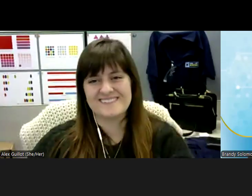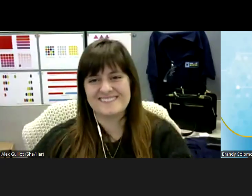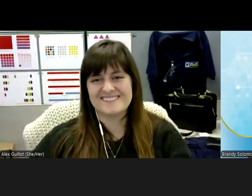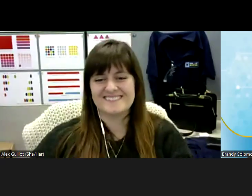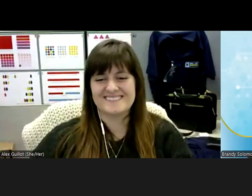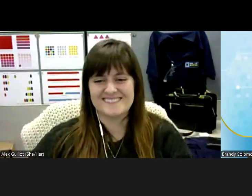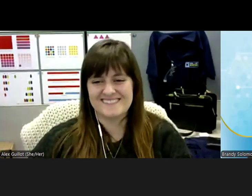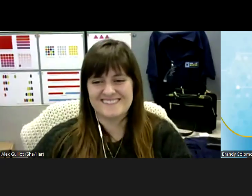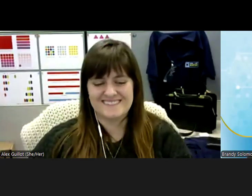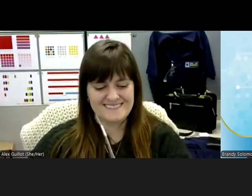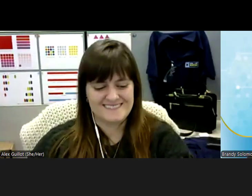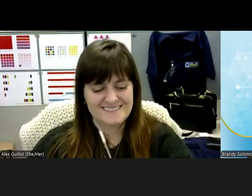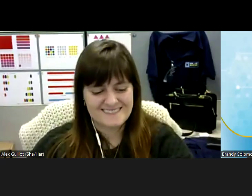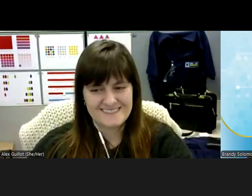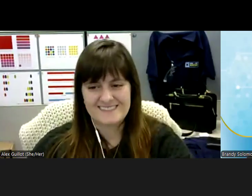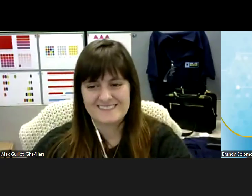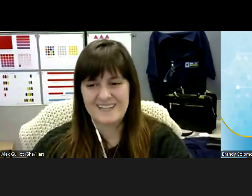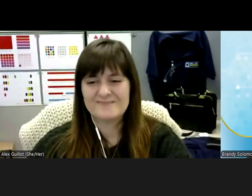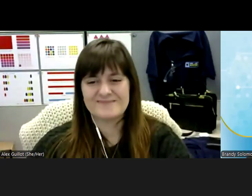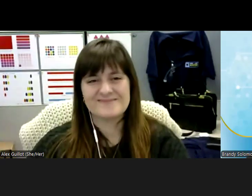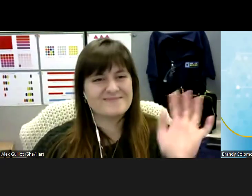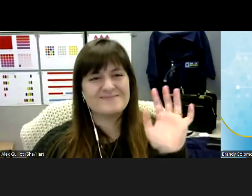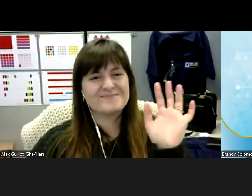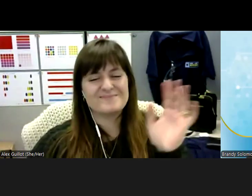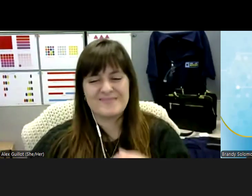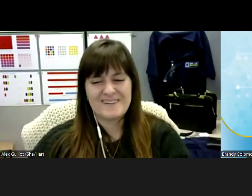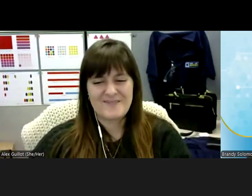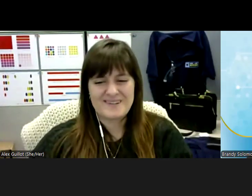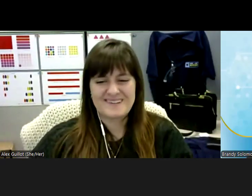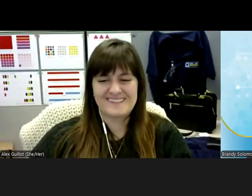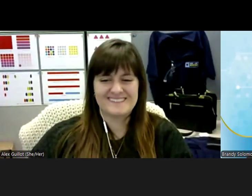Thank you. Okay. We'll see you soon. Bye, Medico. Bye.